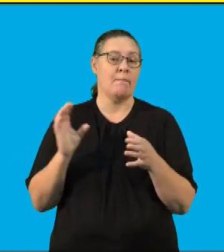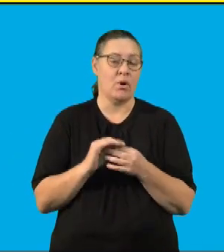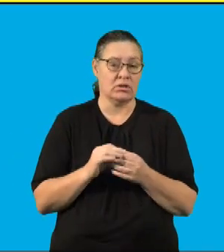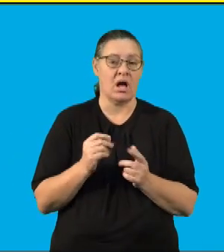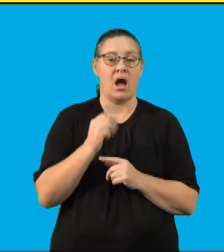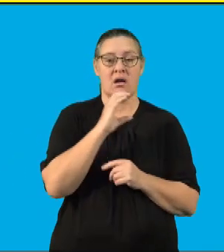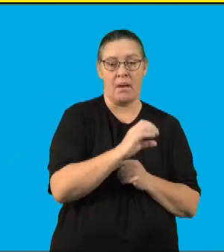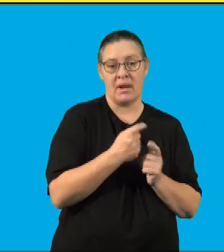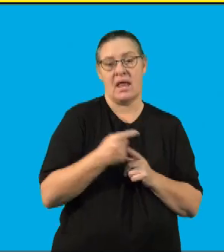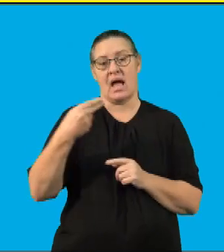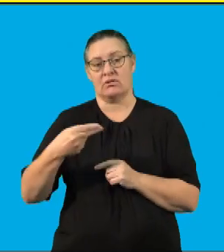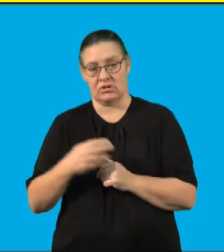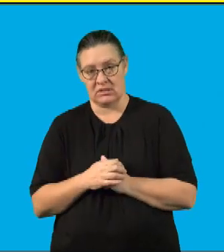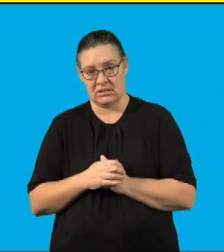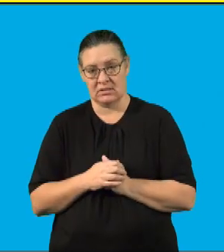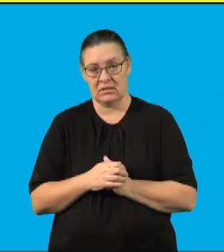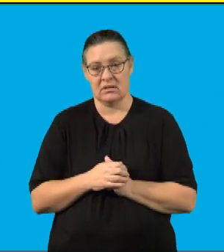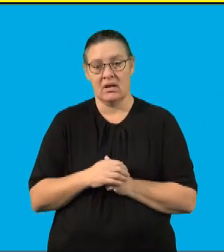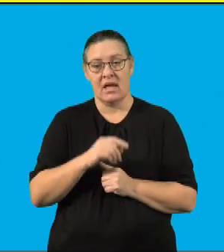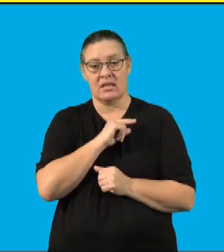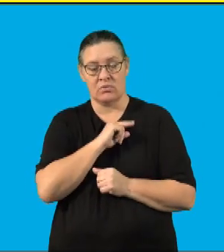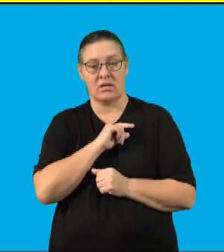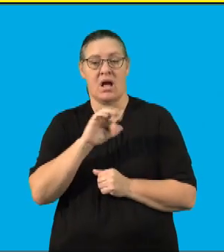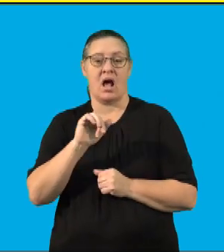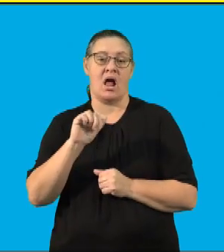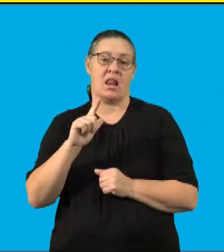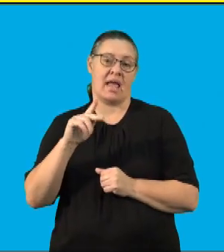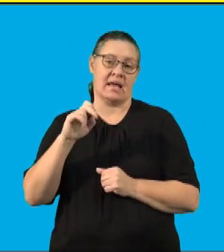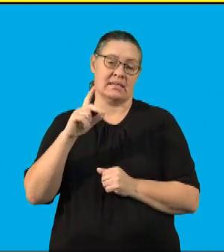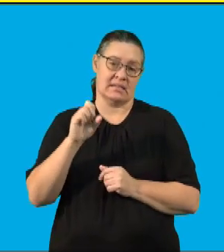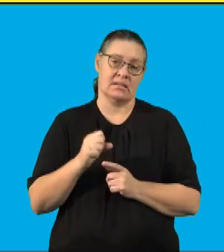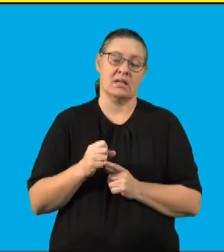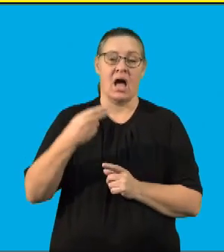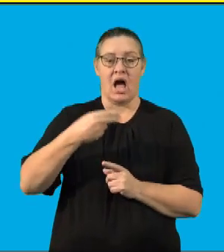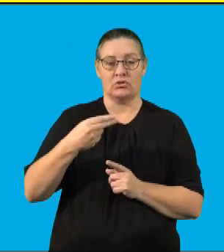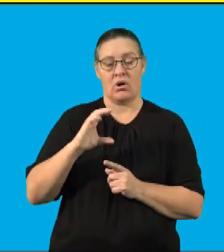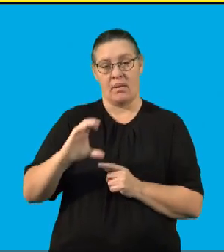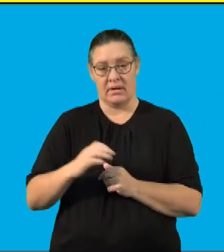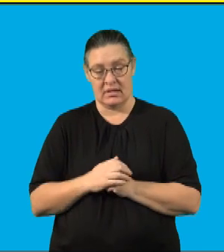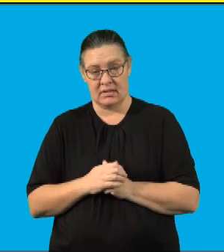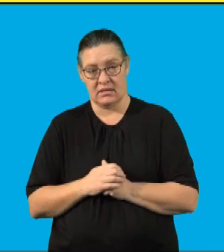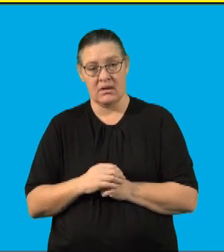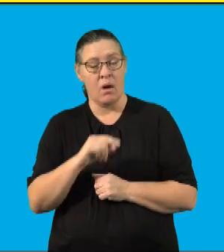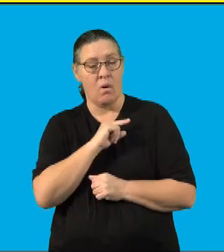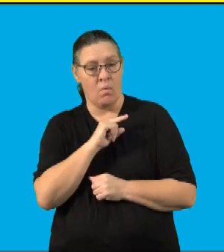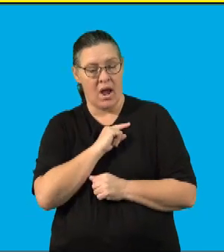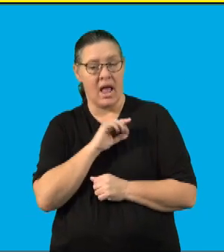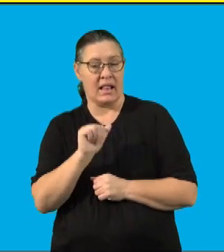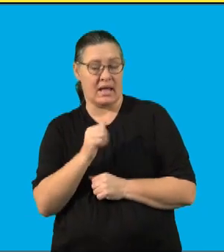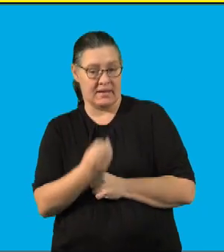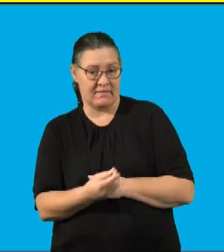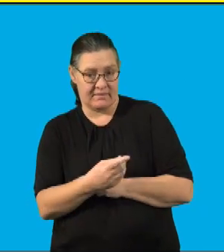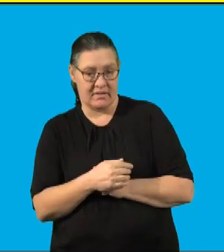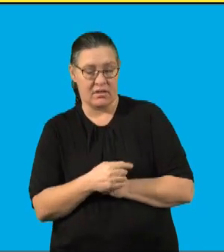a bond between carbon and hydrogen. So therefore it's an alkane known as a hydrocarbon. And now, because